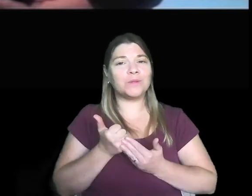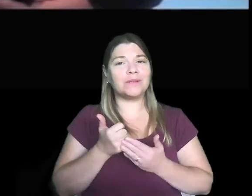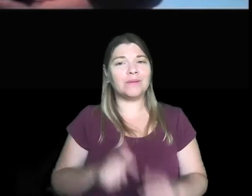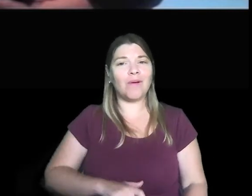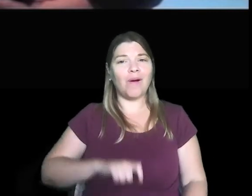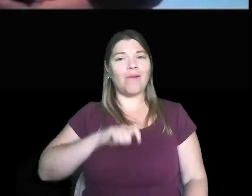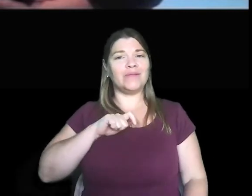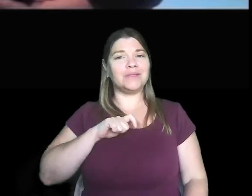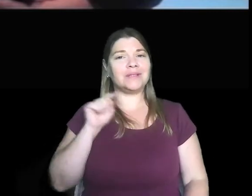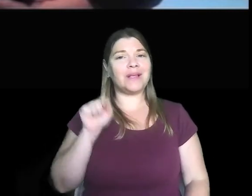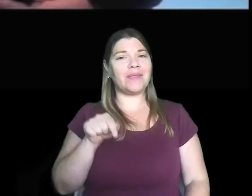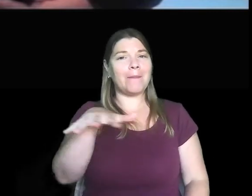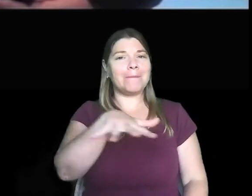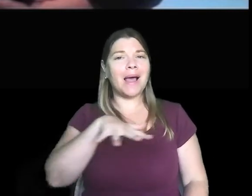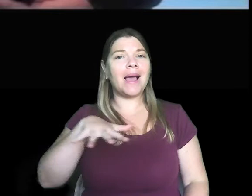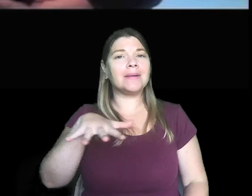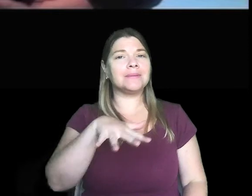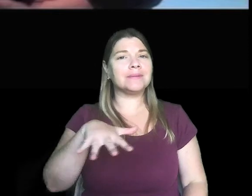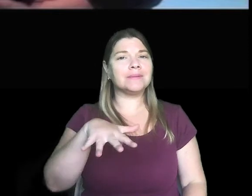What does it feel like to be there?